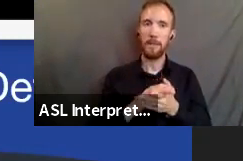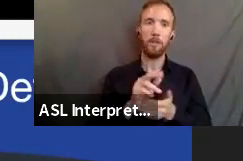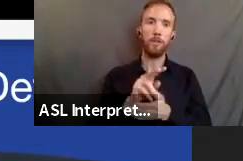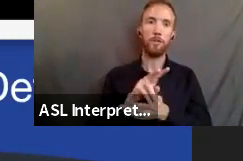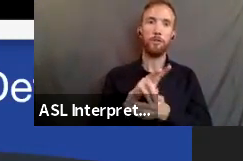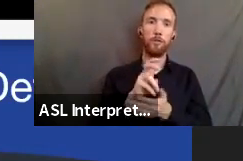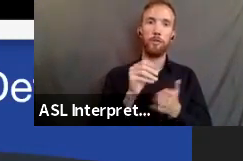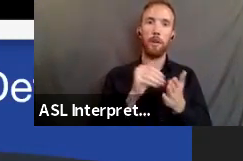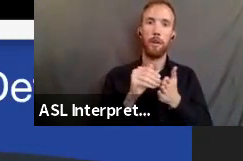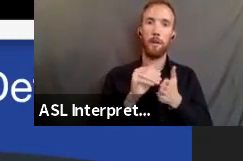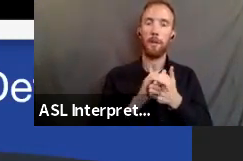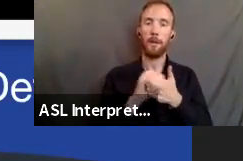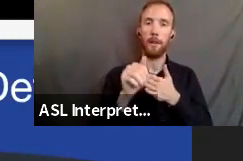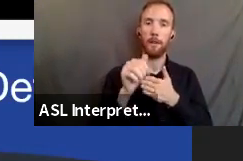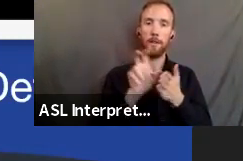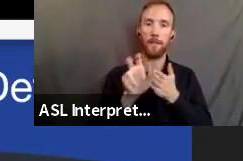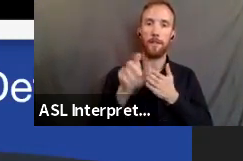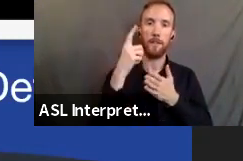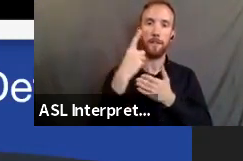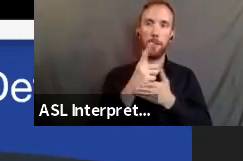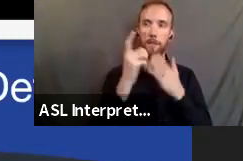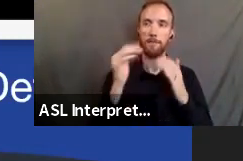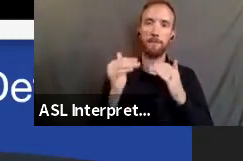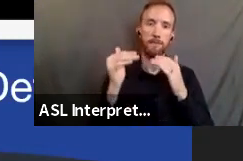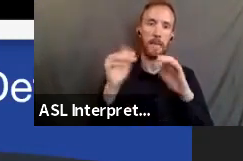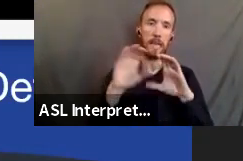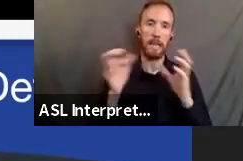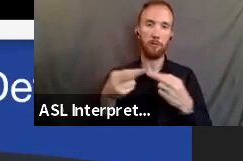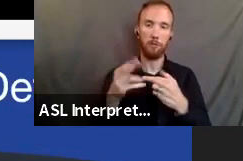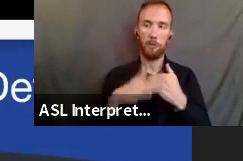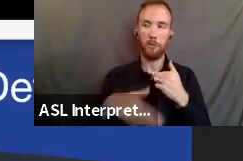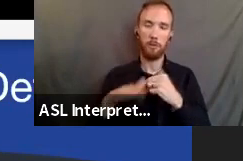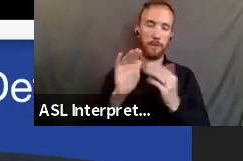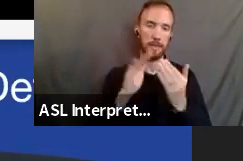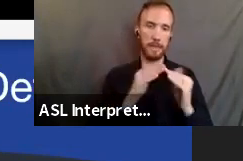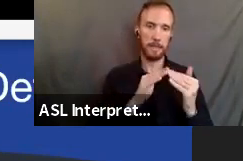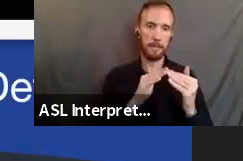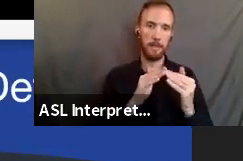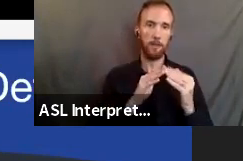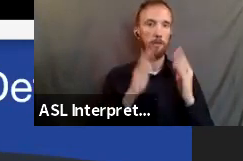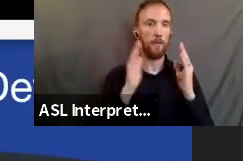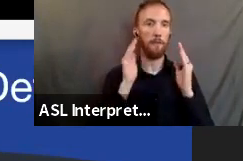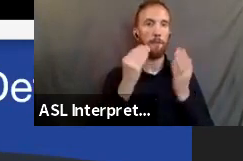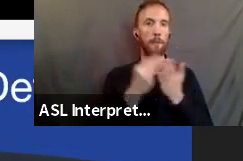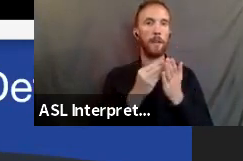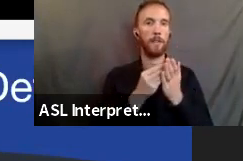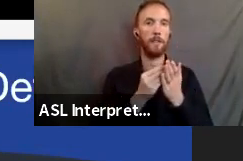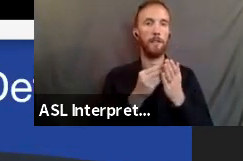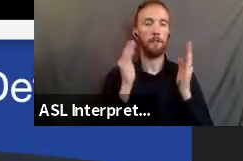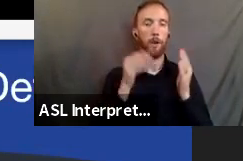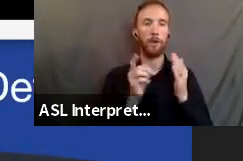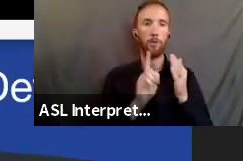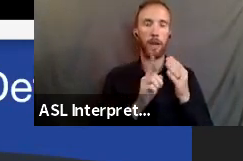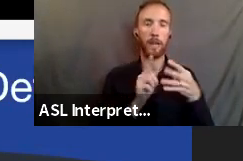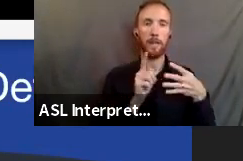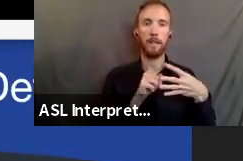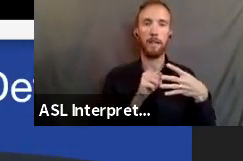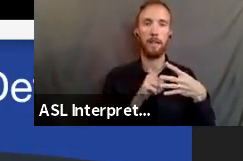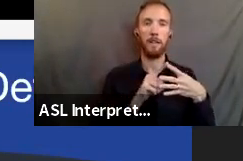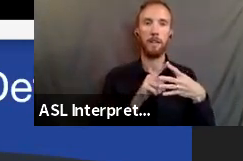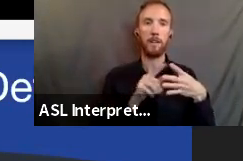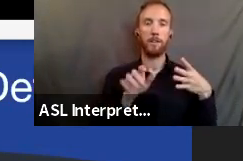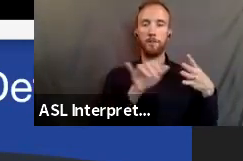million dollars in modernizing classrooms throughout the city these funds are focused on the following areas the universal pre-k